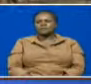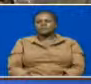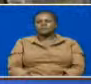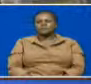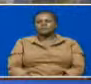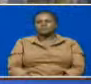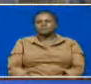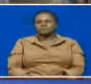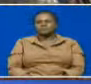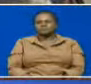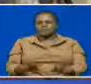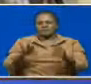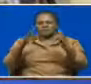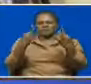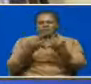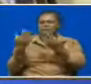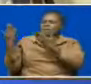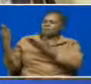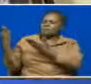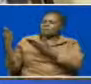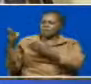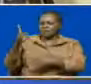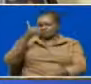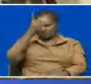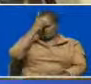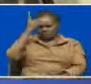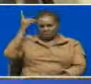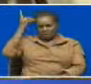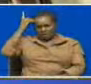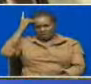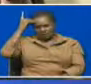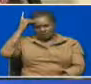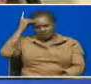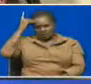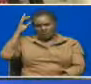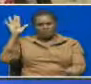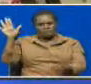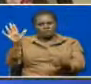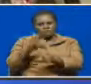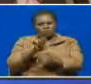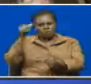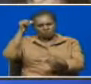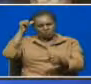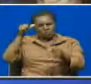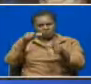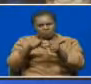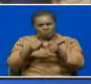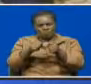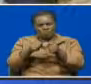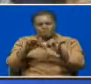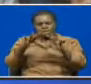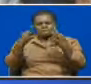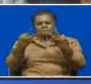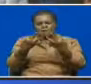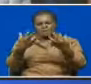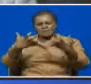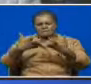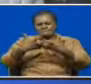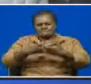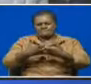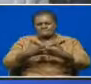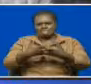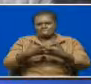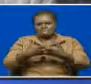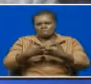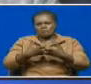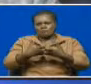The Gasheru family residence in Dagoretti area is awash with memories of a tight-knit family where Steve and his